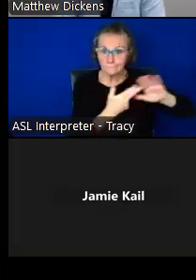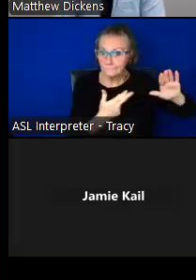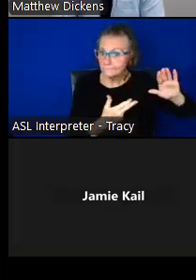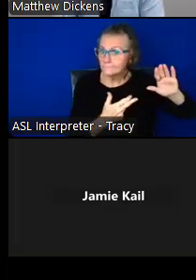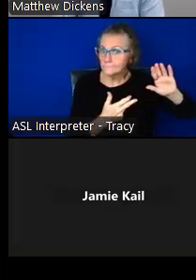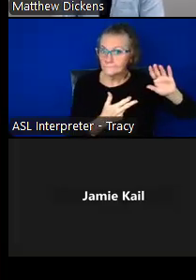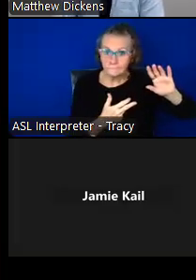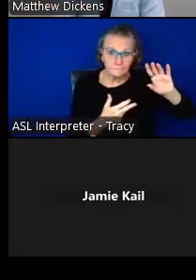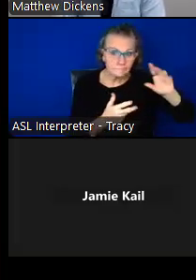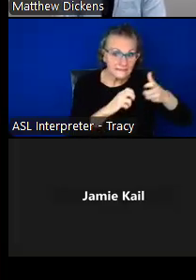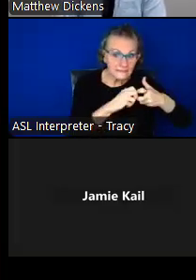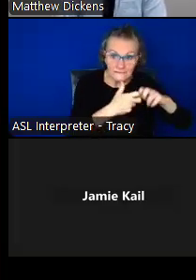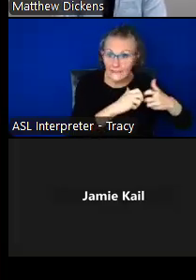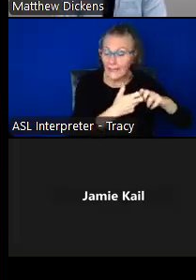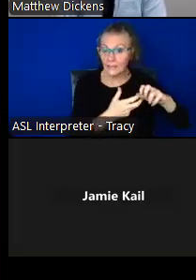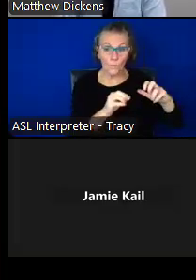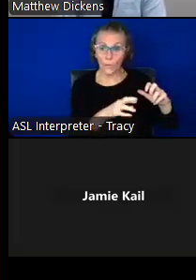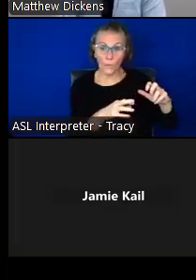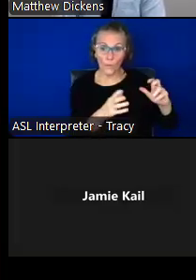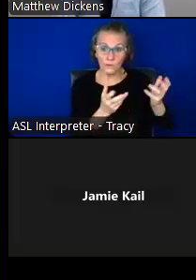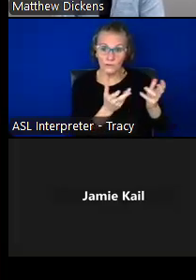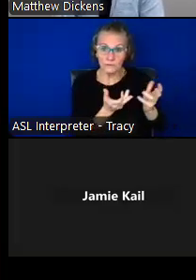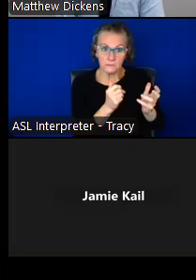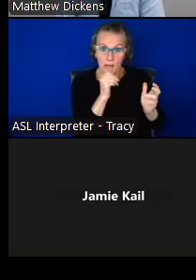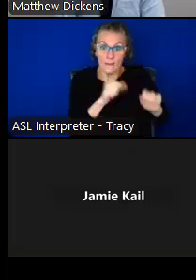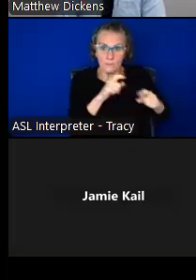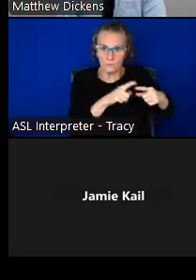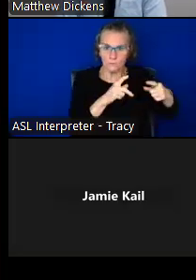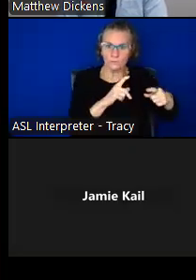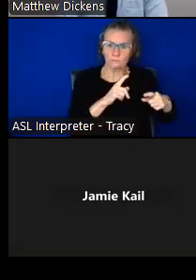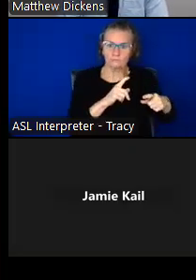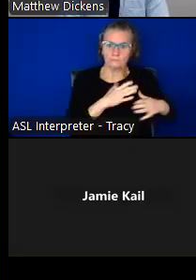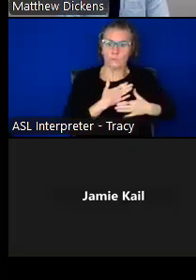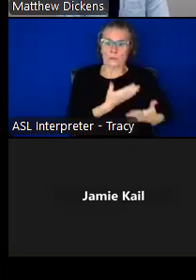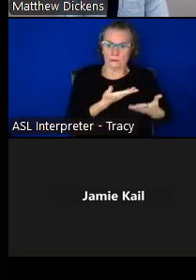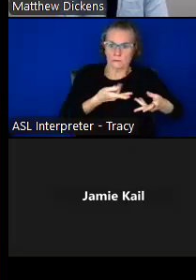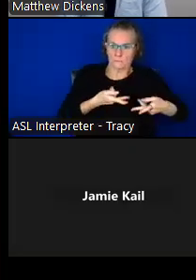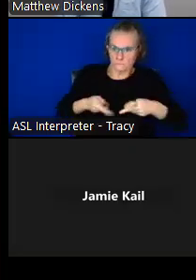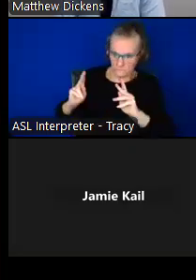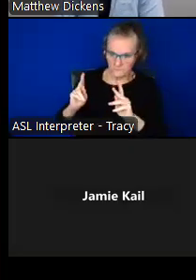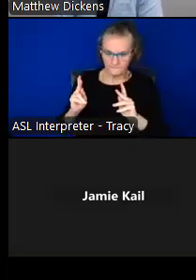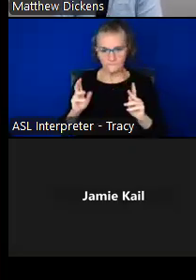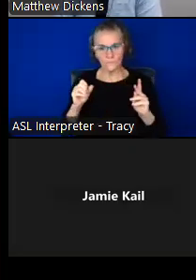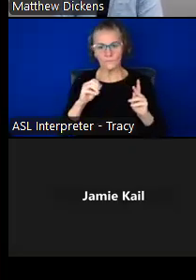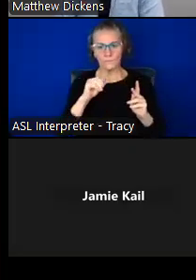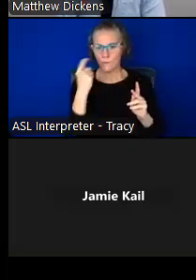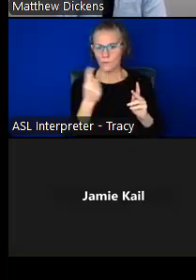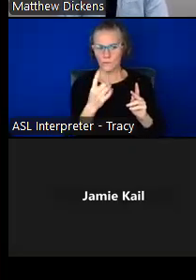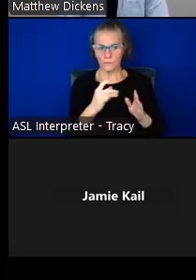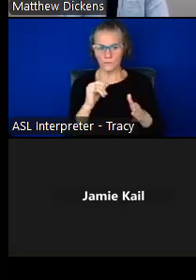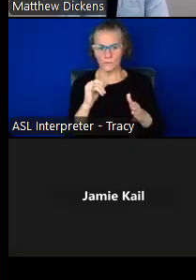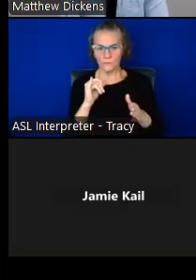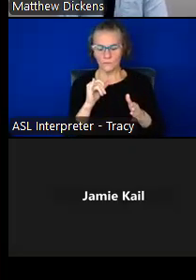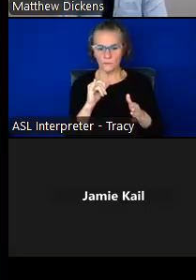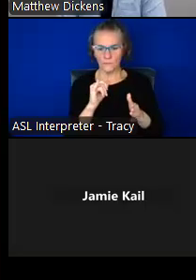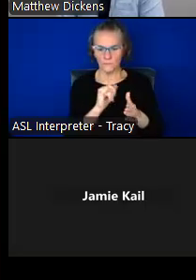cognitive defect that would make them incapable of giving that consent. So it's not just that the